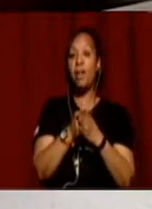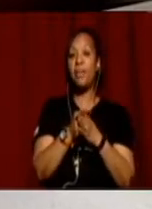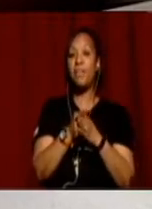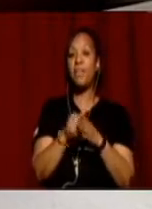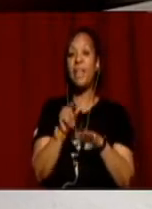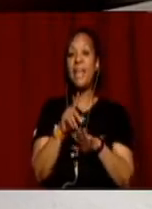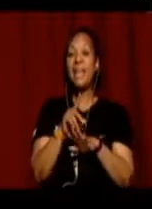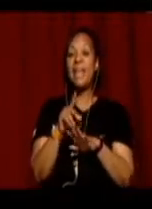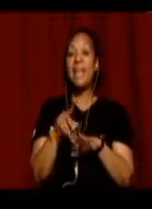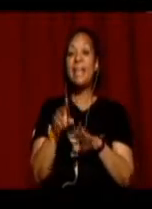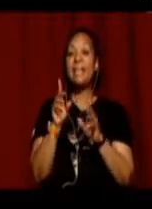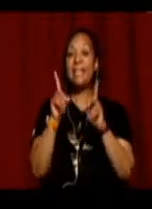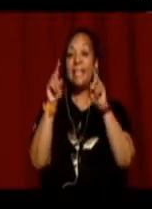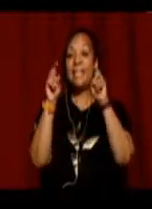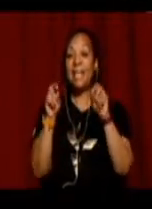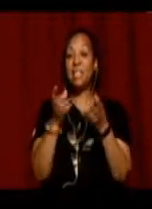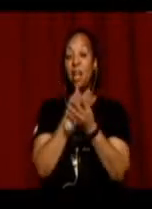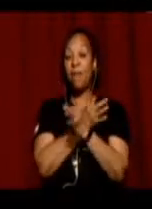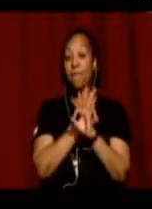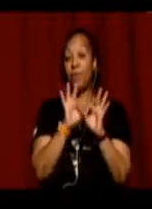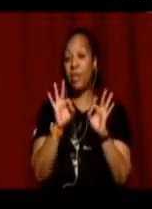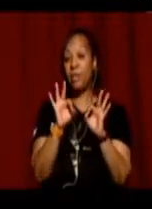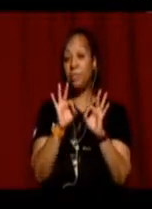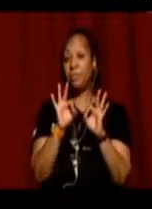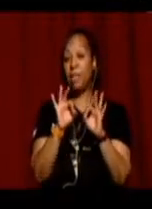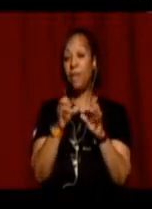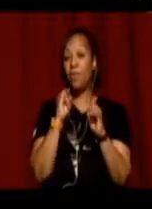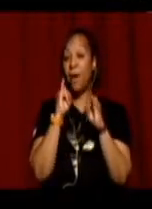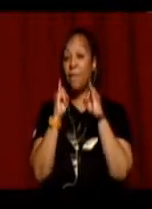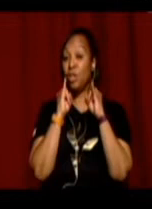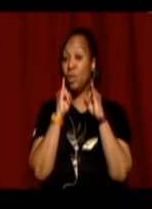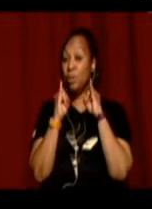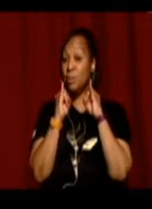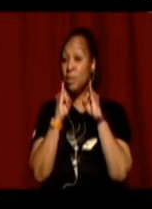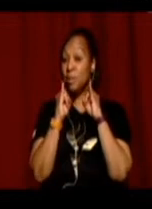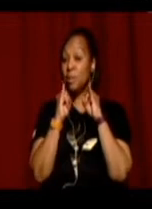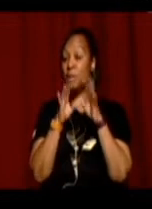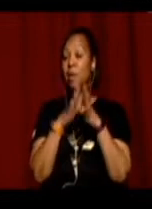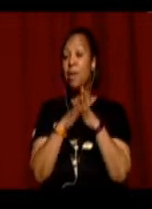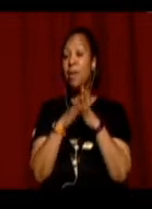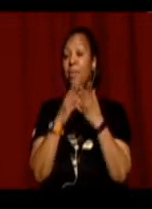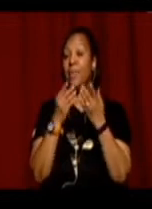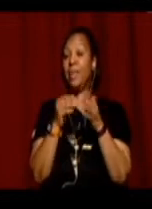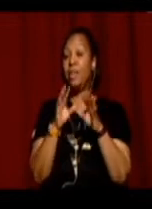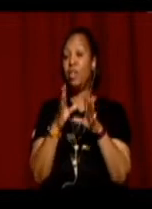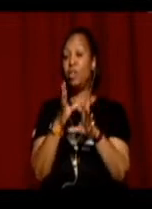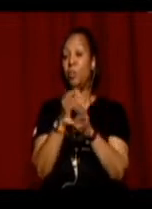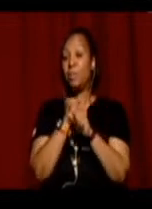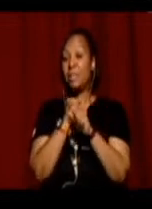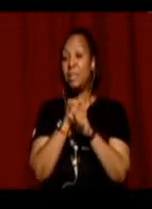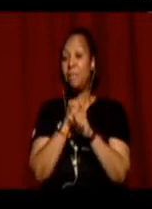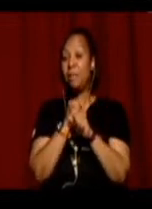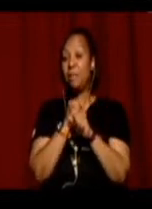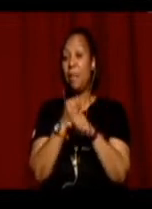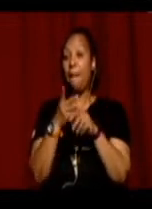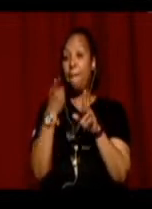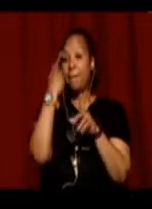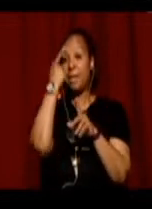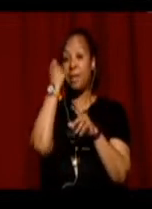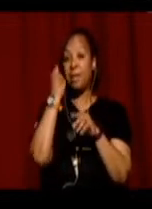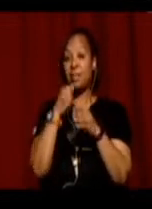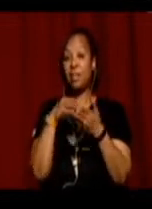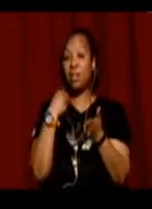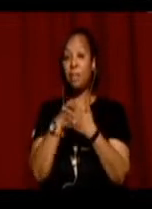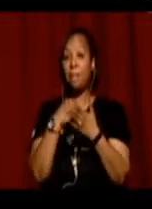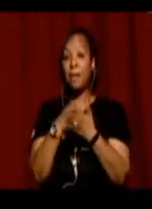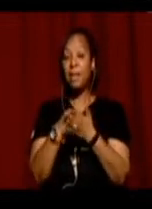are free. If you have insurance, your insurance will be billed. If you do not have insurance, you will not get paid for it because there are federal